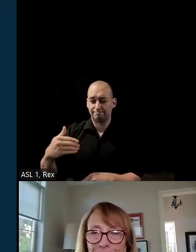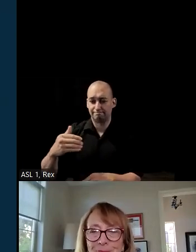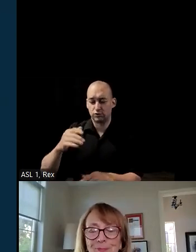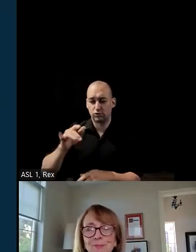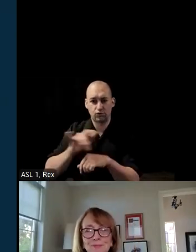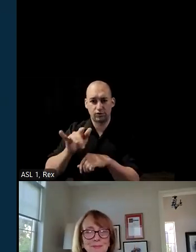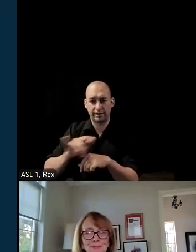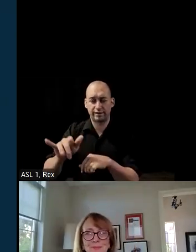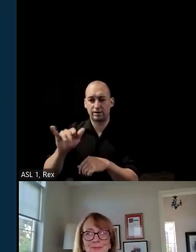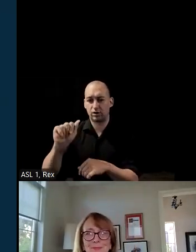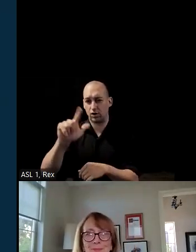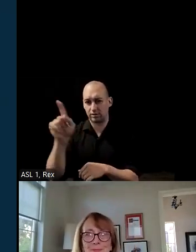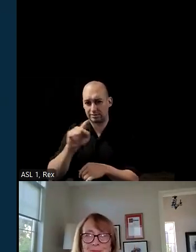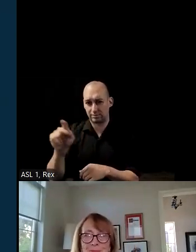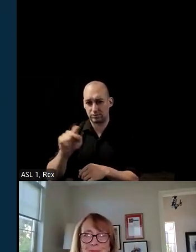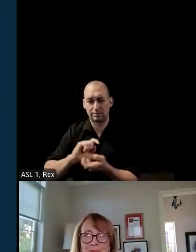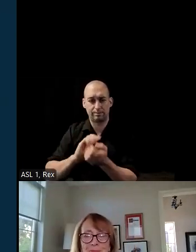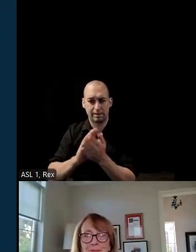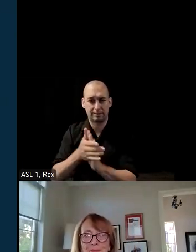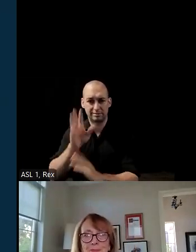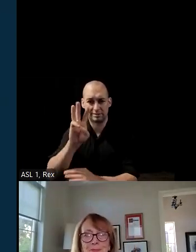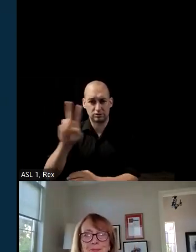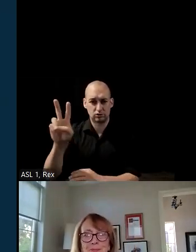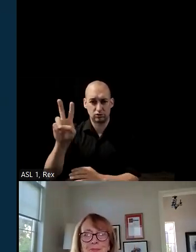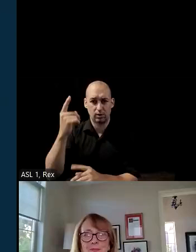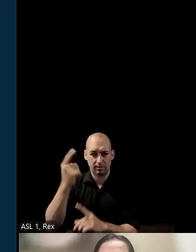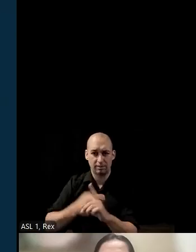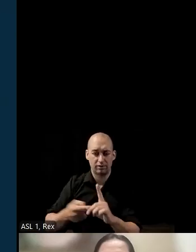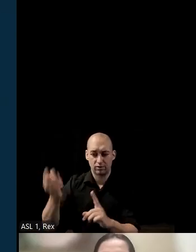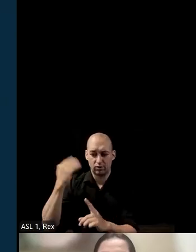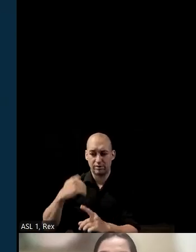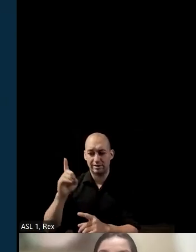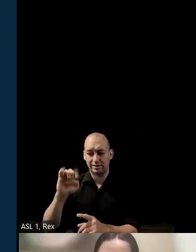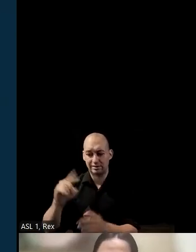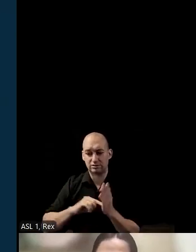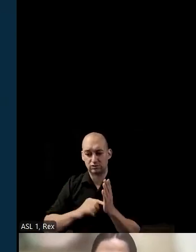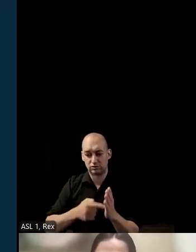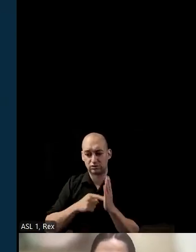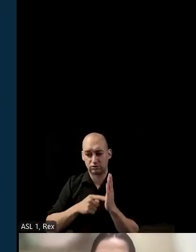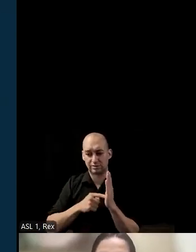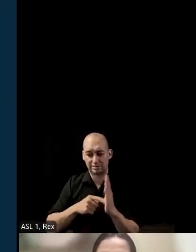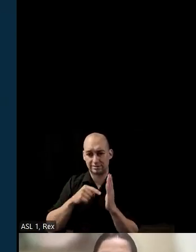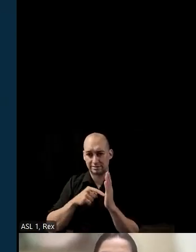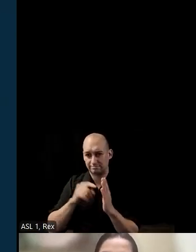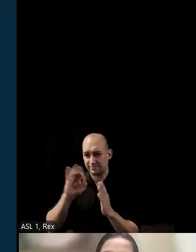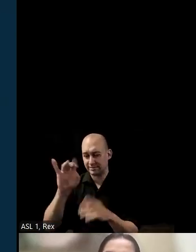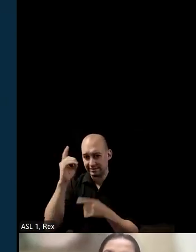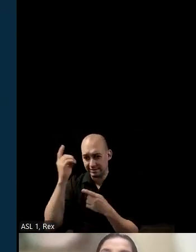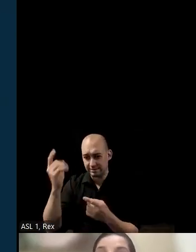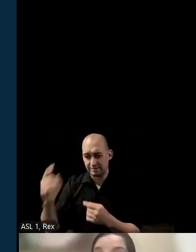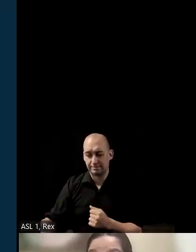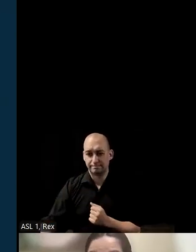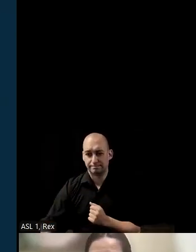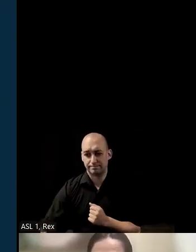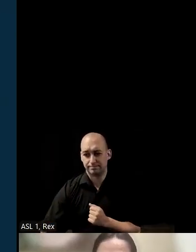He just turned 62 last month, but he did start showing signs of the disease